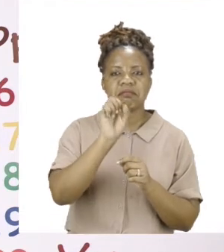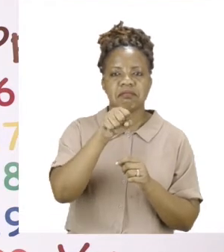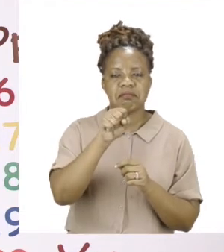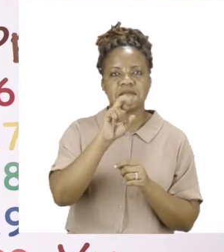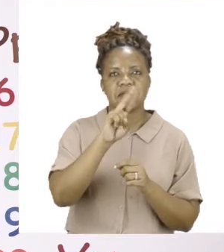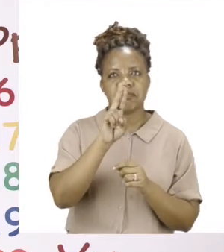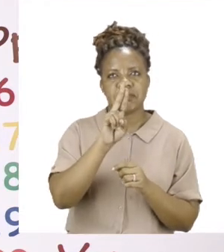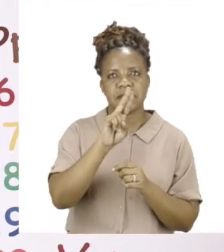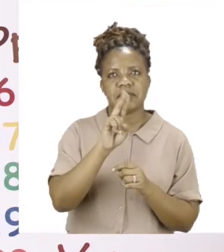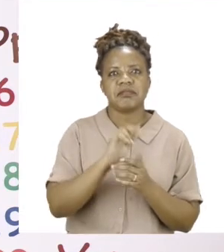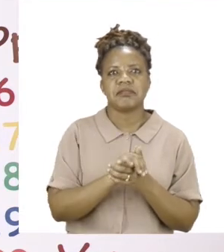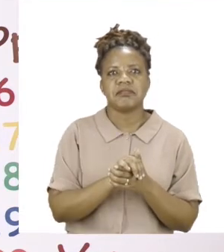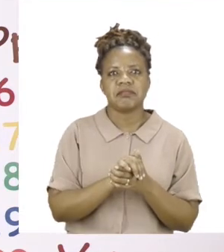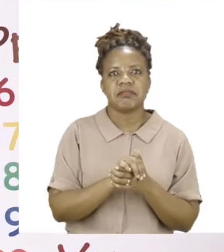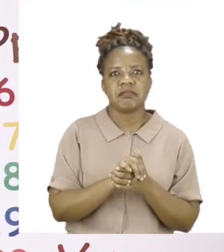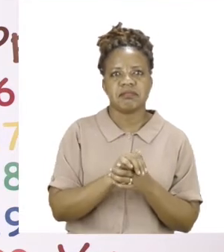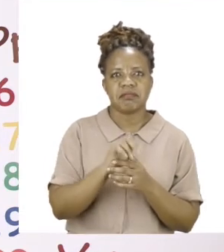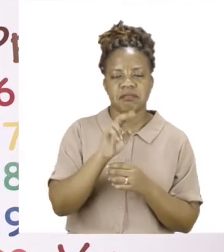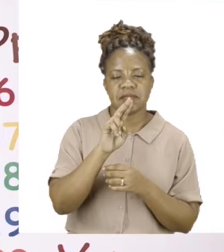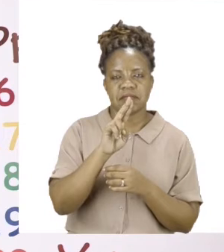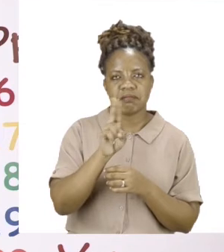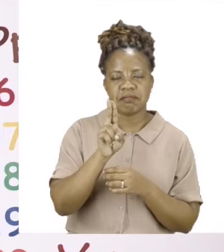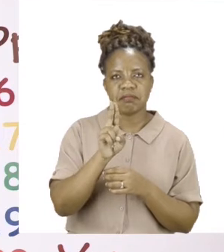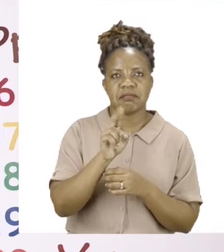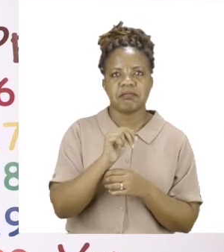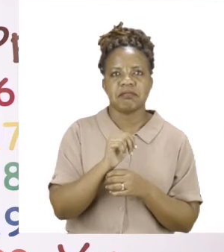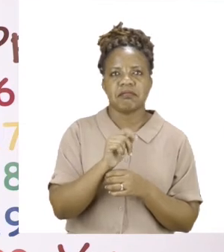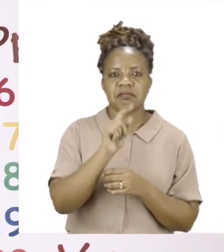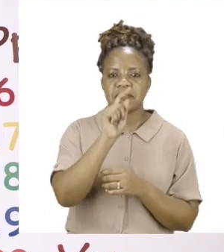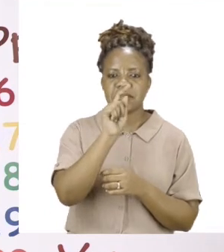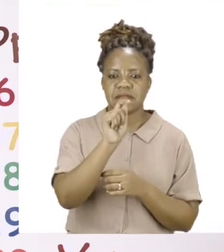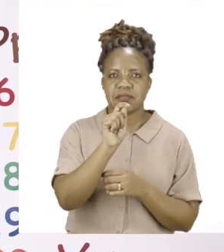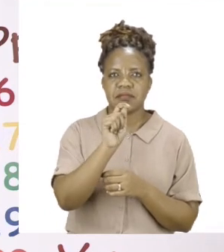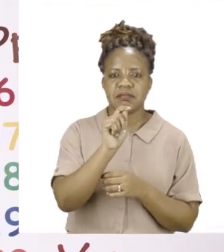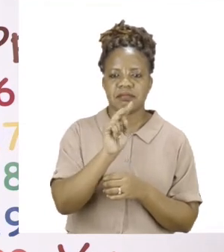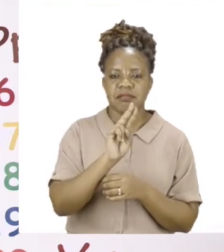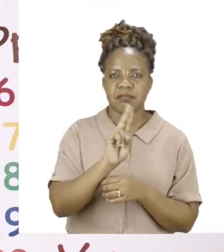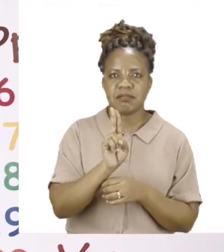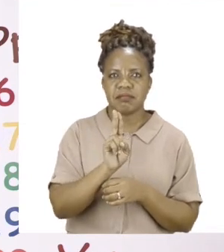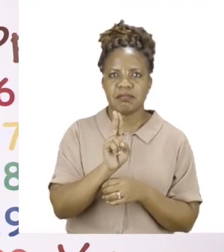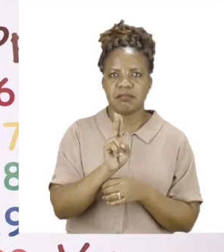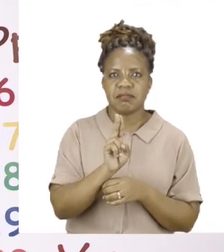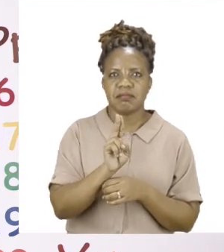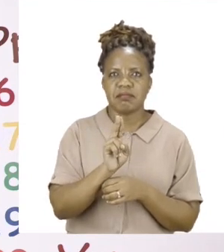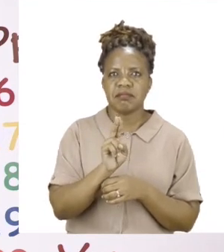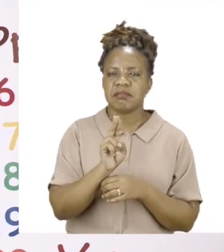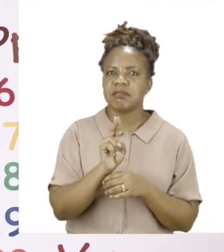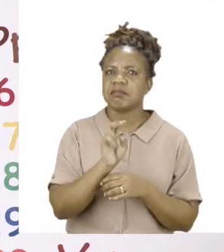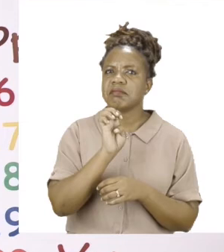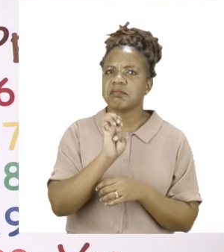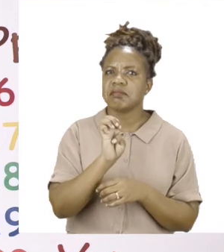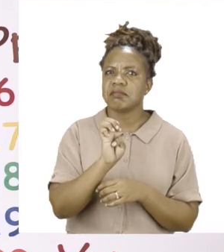Yes, so we have a T. Then now we need to look for an E, and it